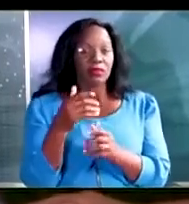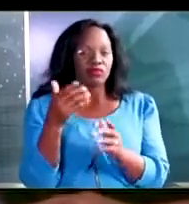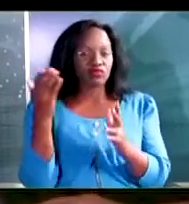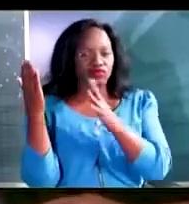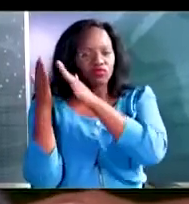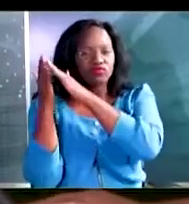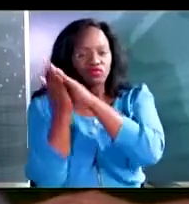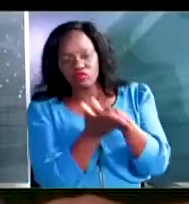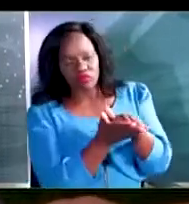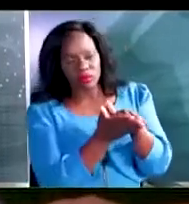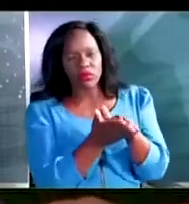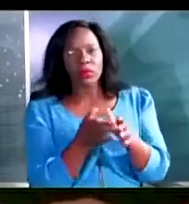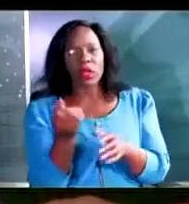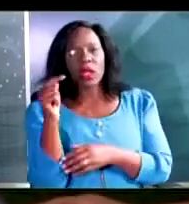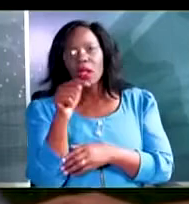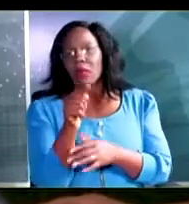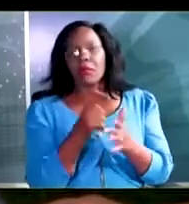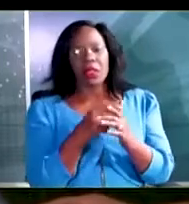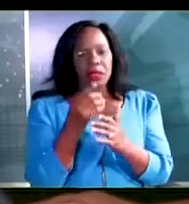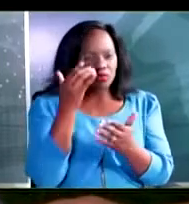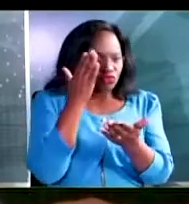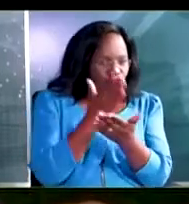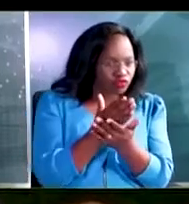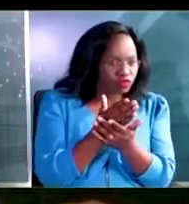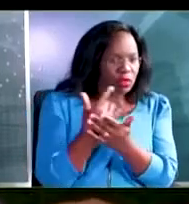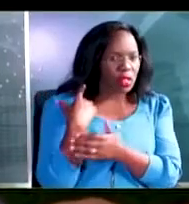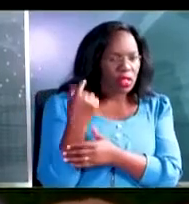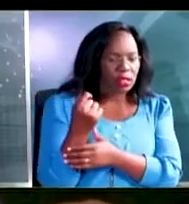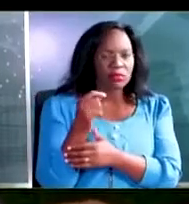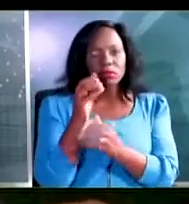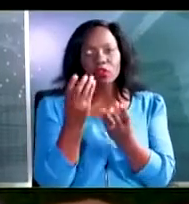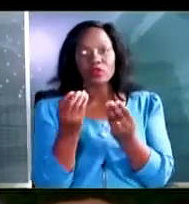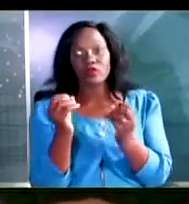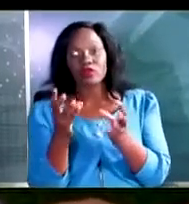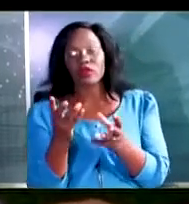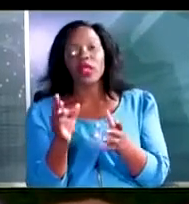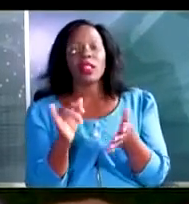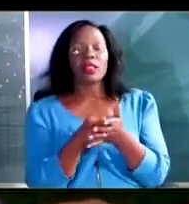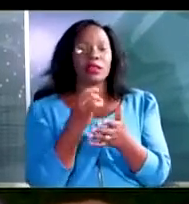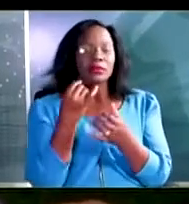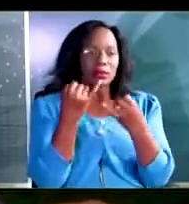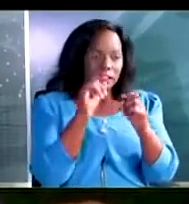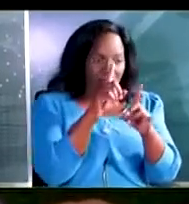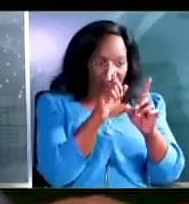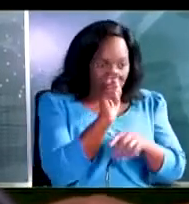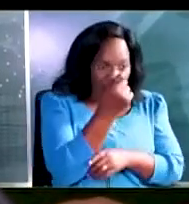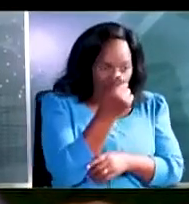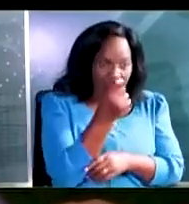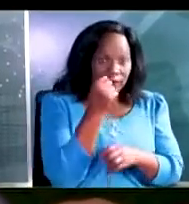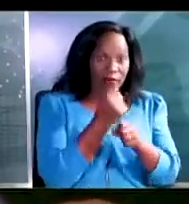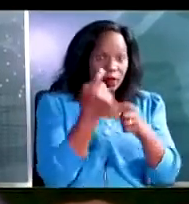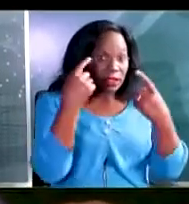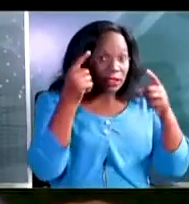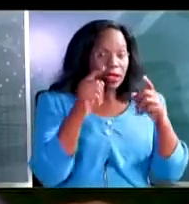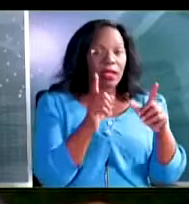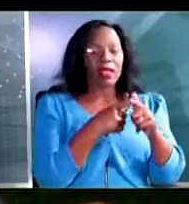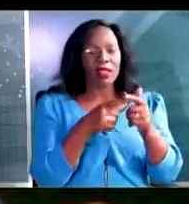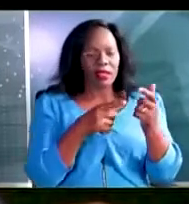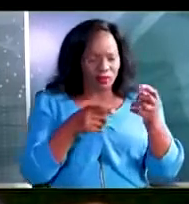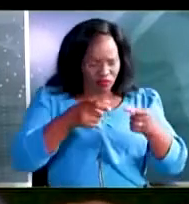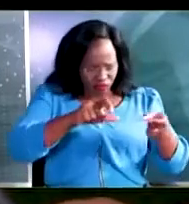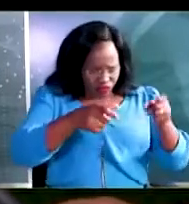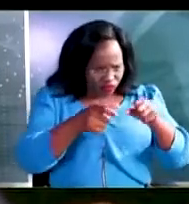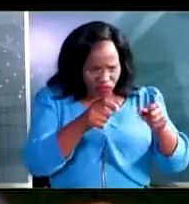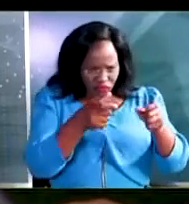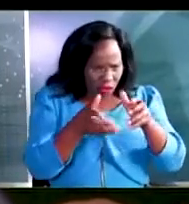proof of concepts on their latest malicious software. They'll try it out in Kenya, and if it works, they'll refine it and then use it in